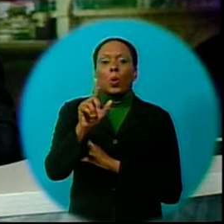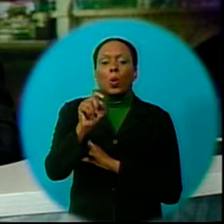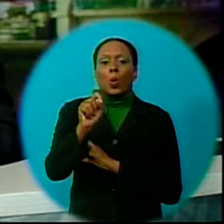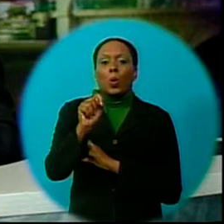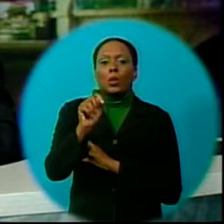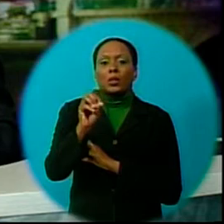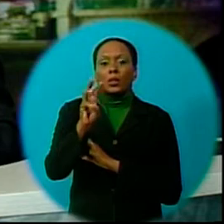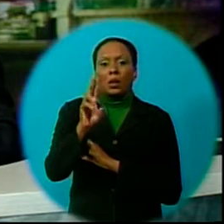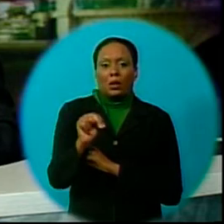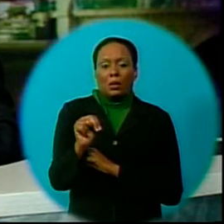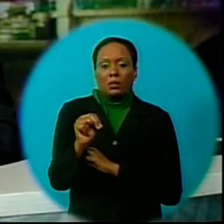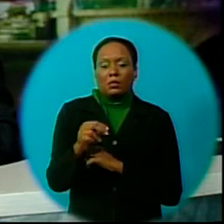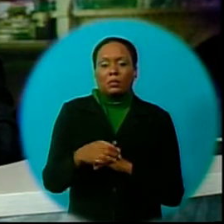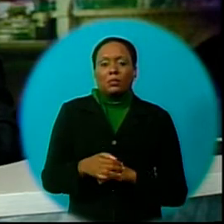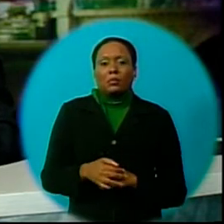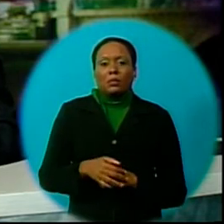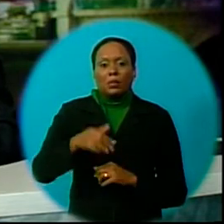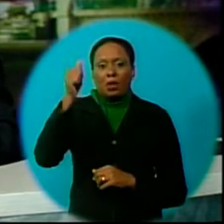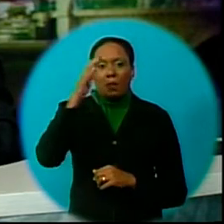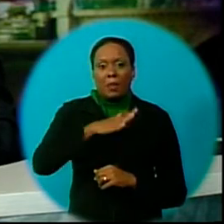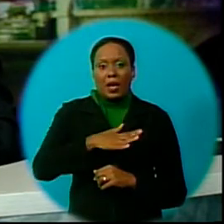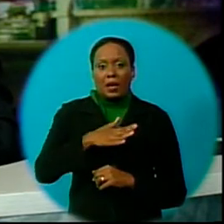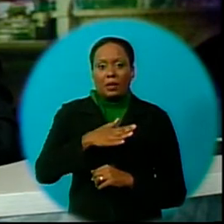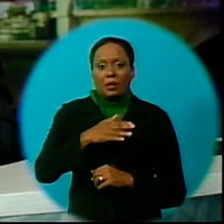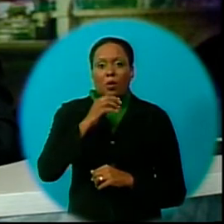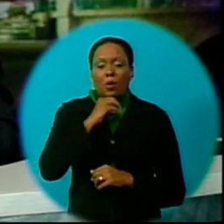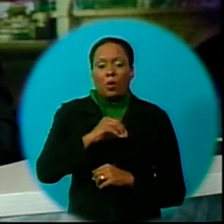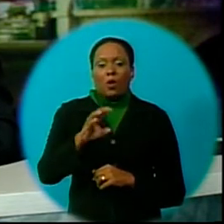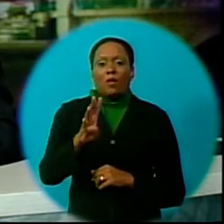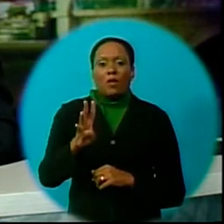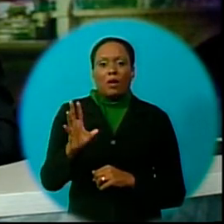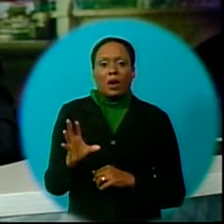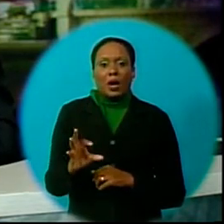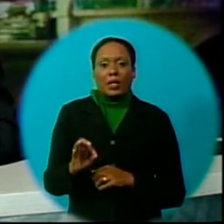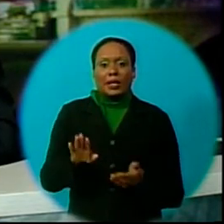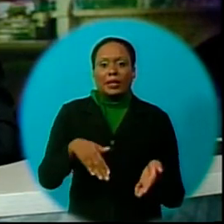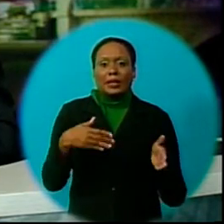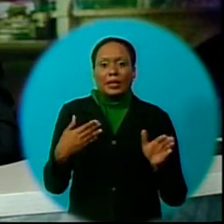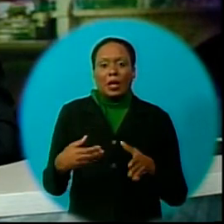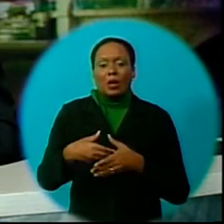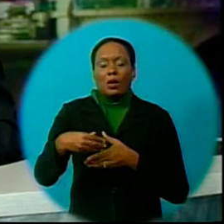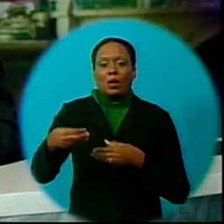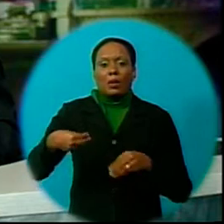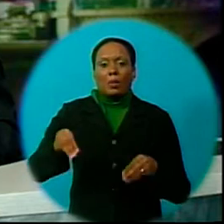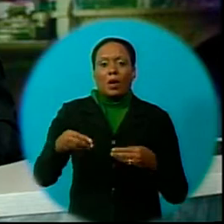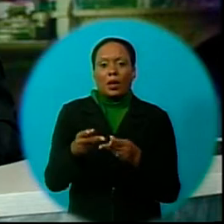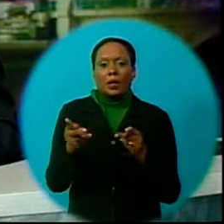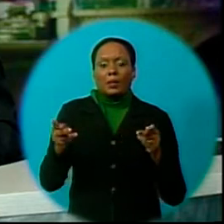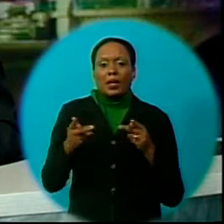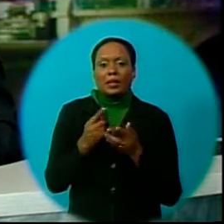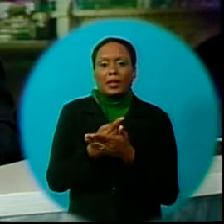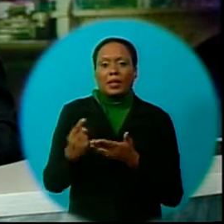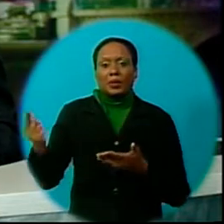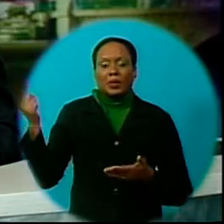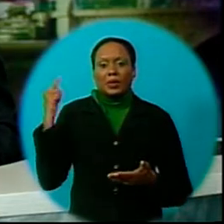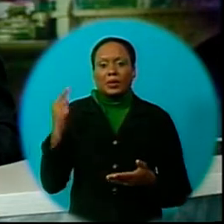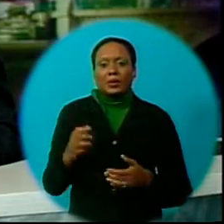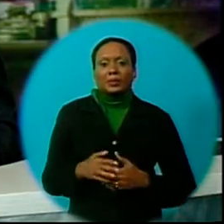of murder. 49-year-old Martin Graves succumbed to his injuries just outside of the market facility he frequented.